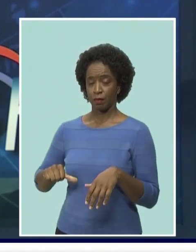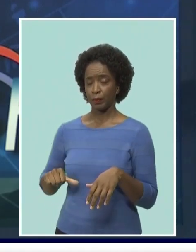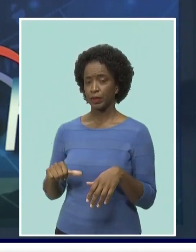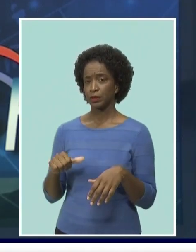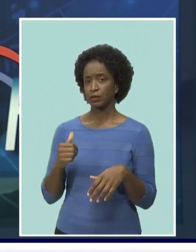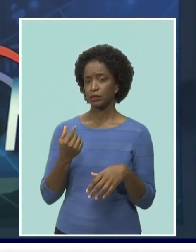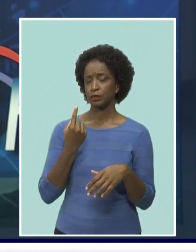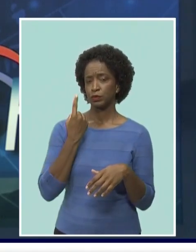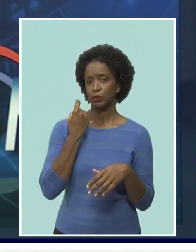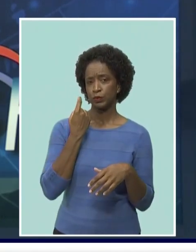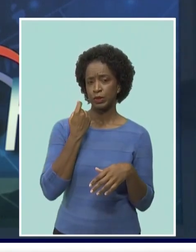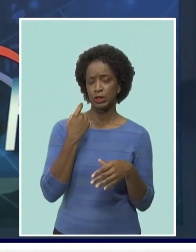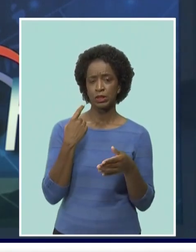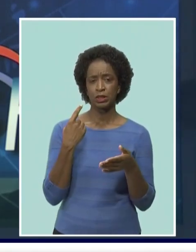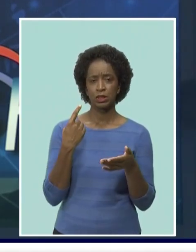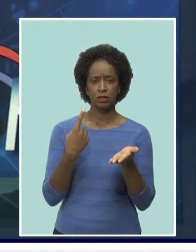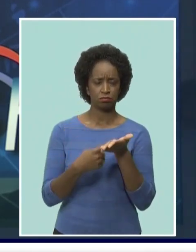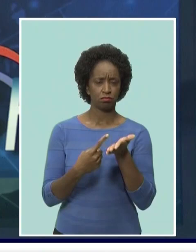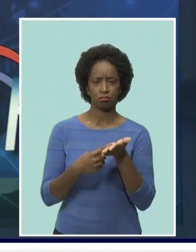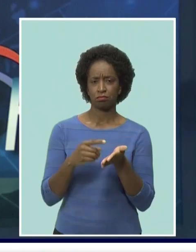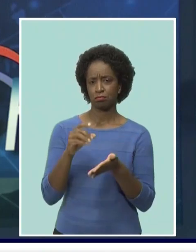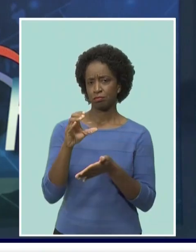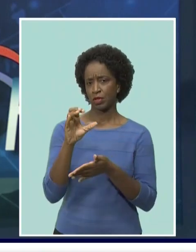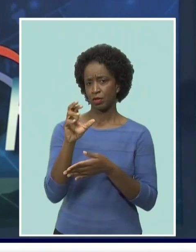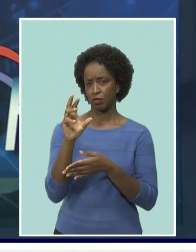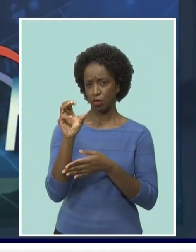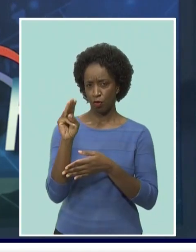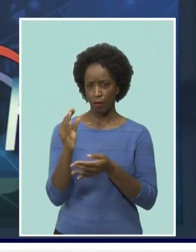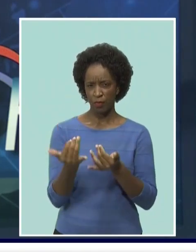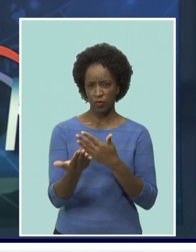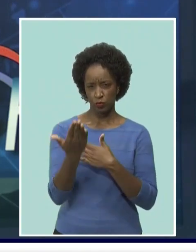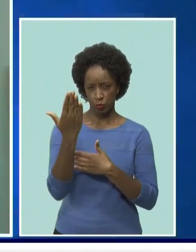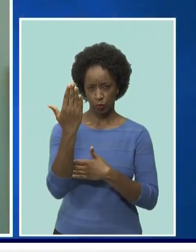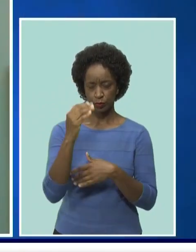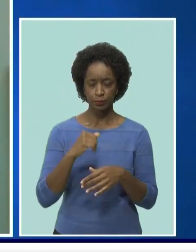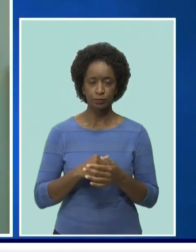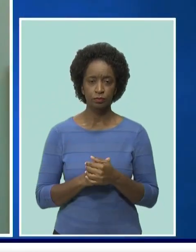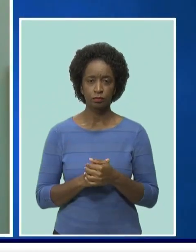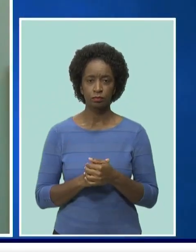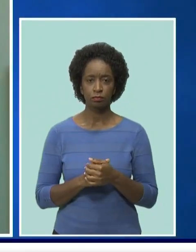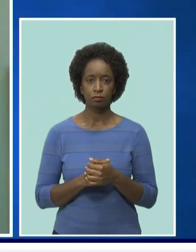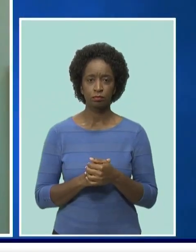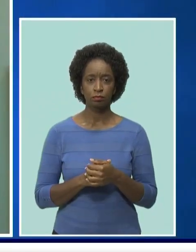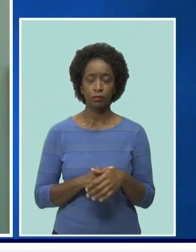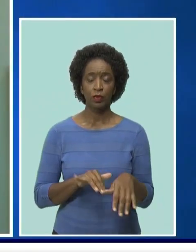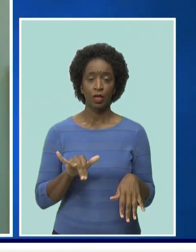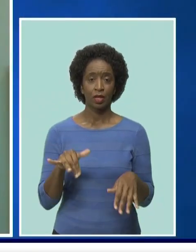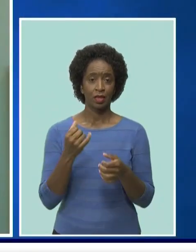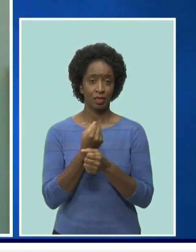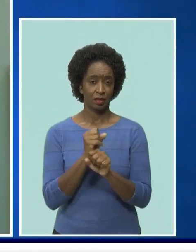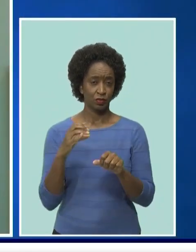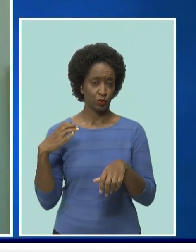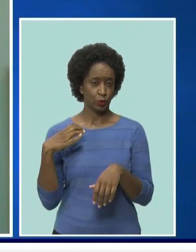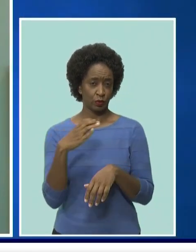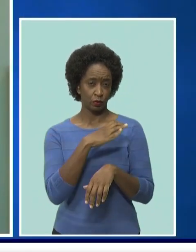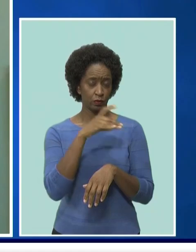CARICOM segment of CBC TV8's Morning Barbados. The Security Council has to make a